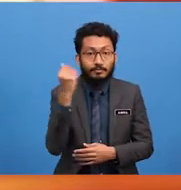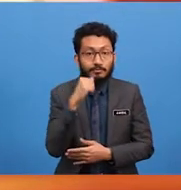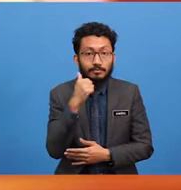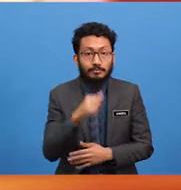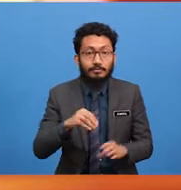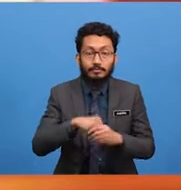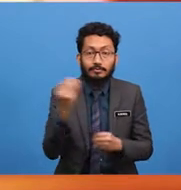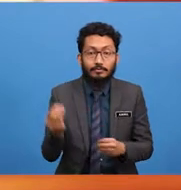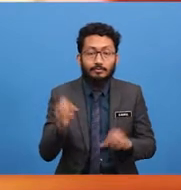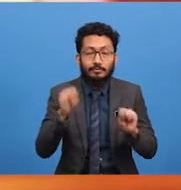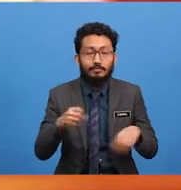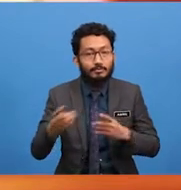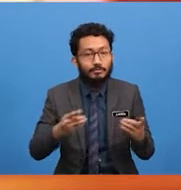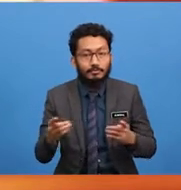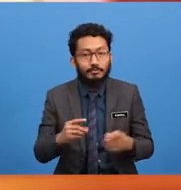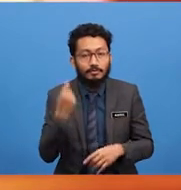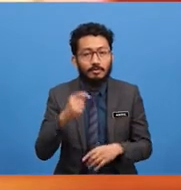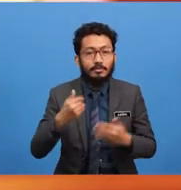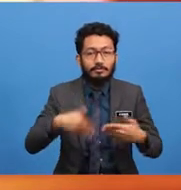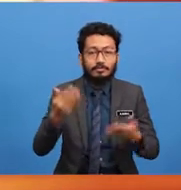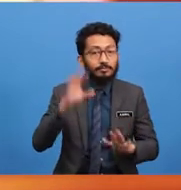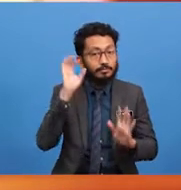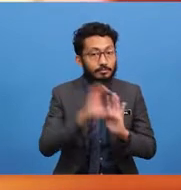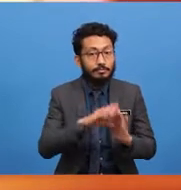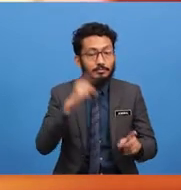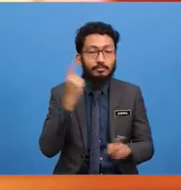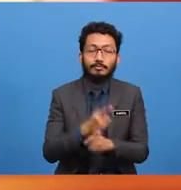there can describe the next picture correctly.